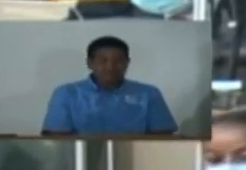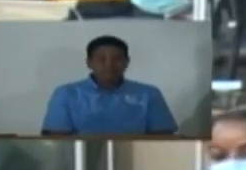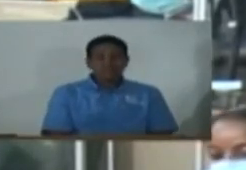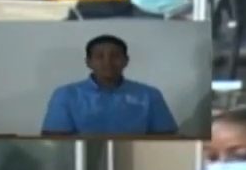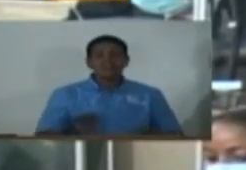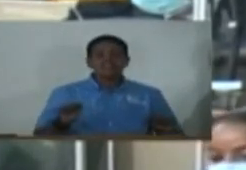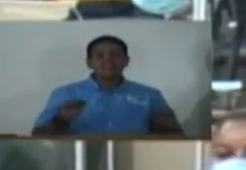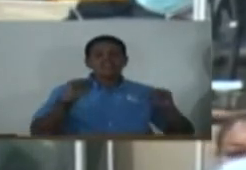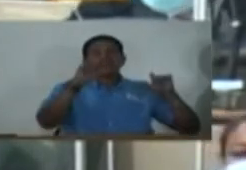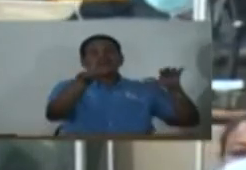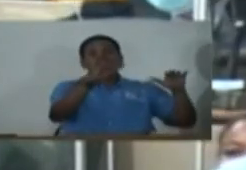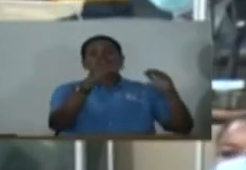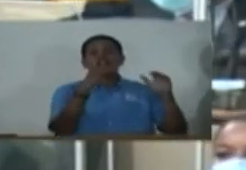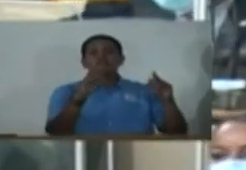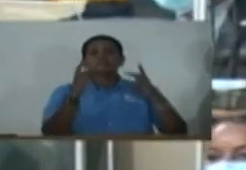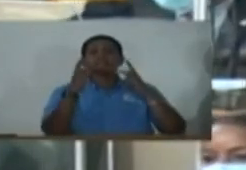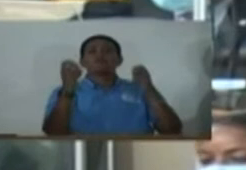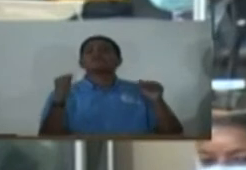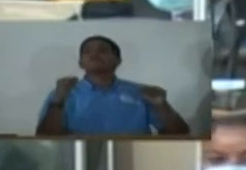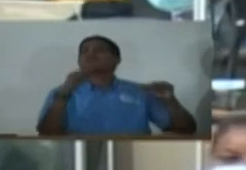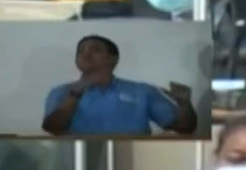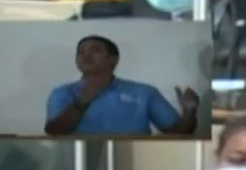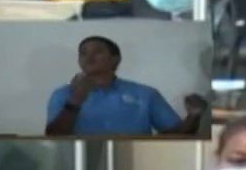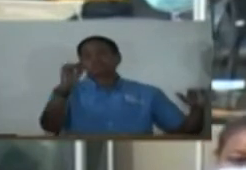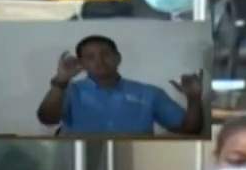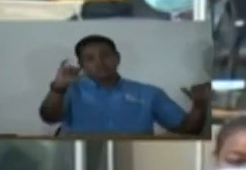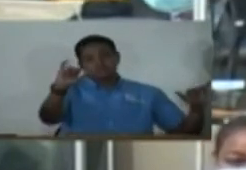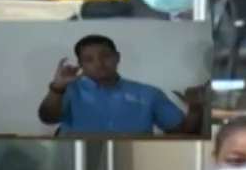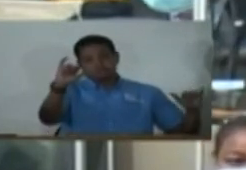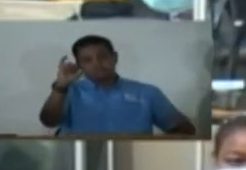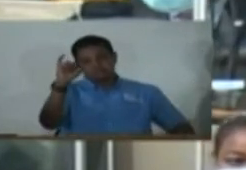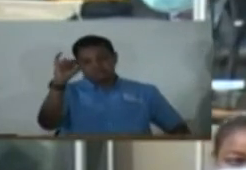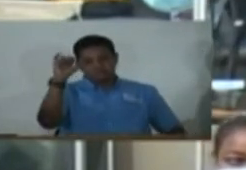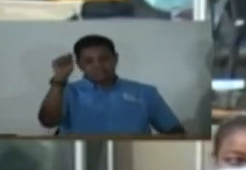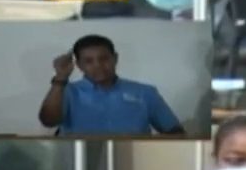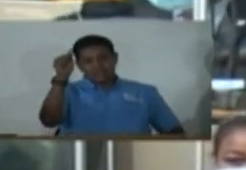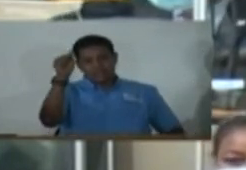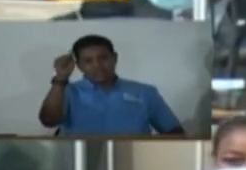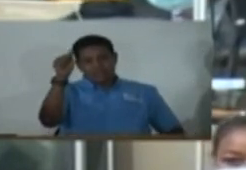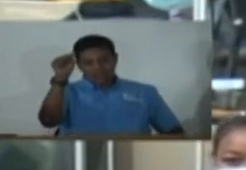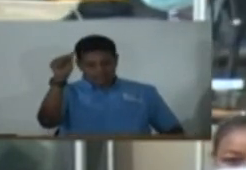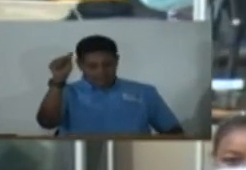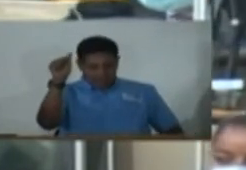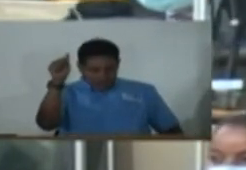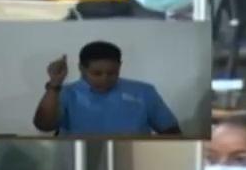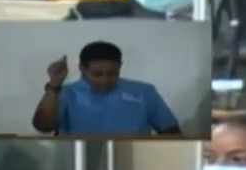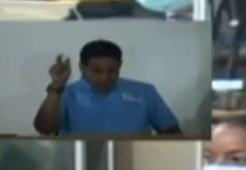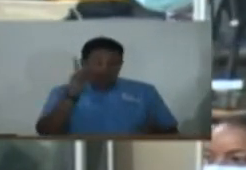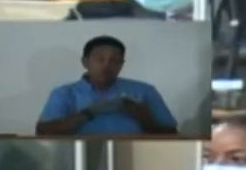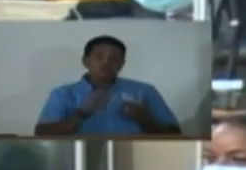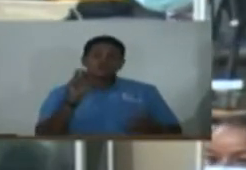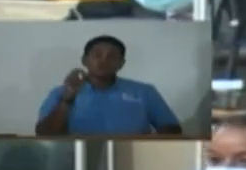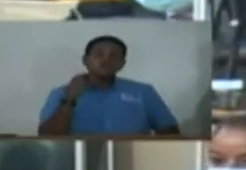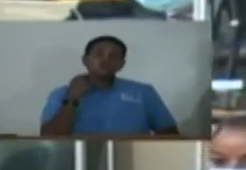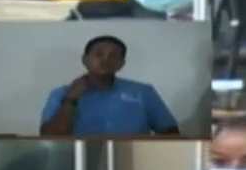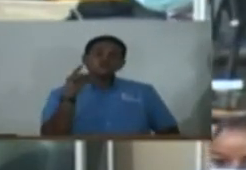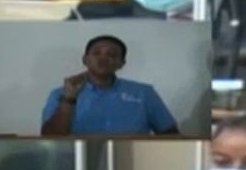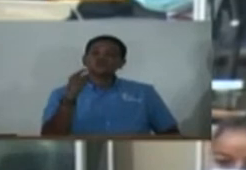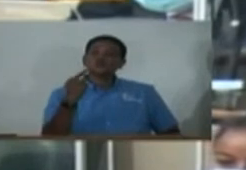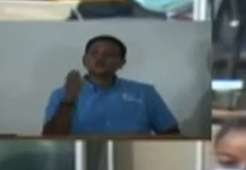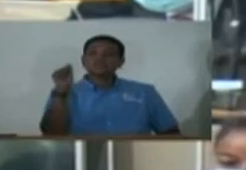The public gathering limit will remain at 10 persons until the 30th of June